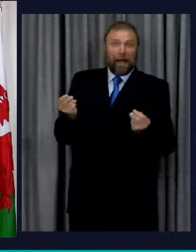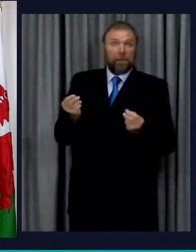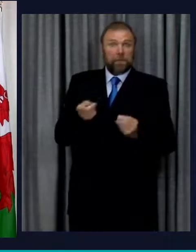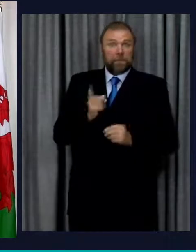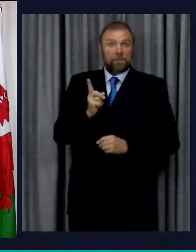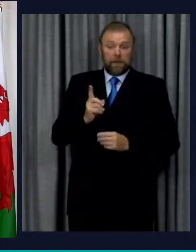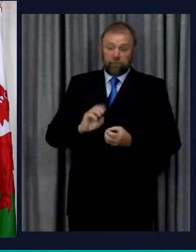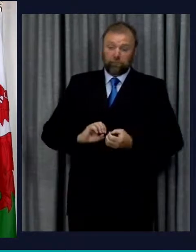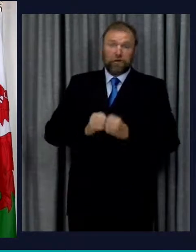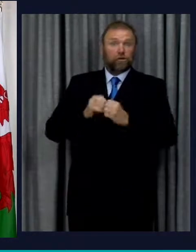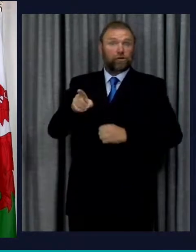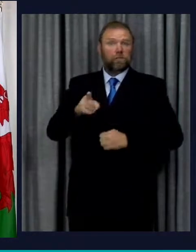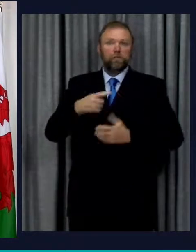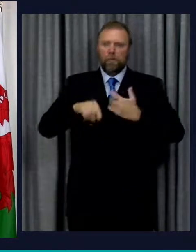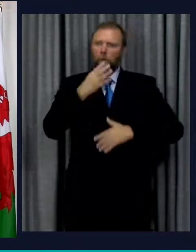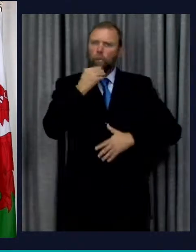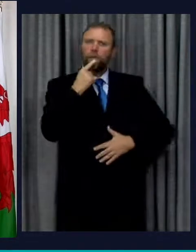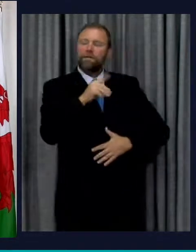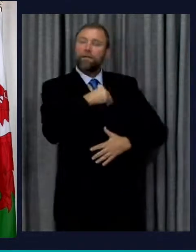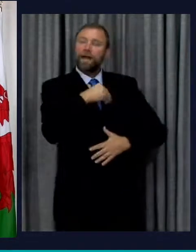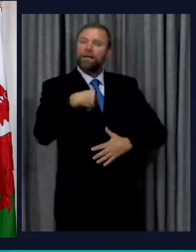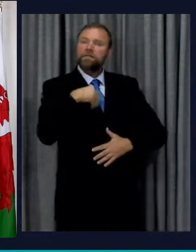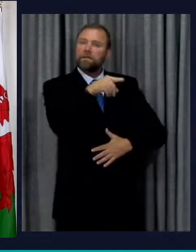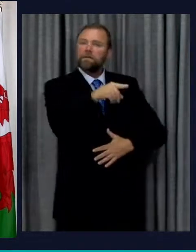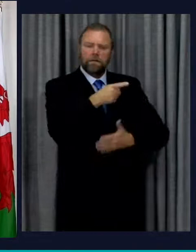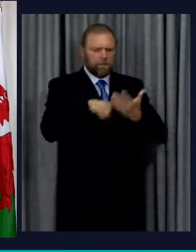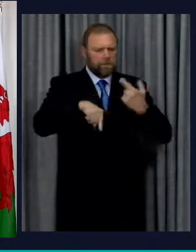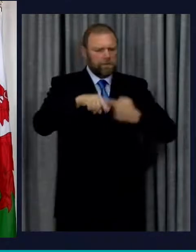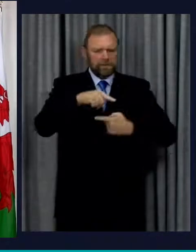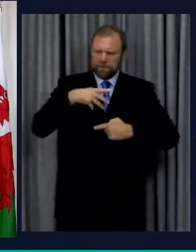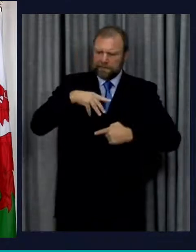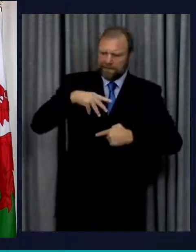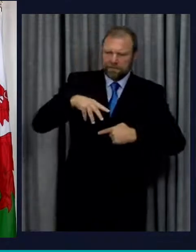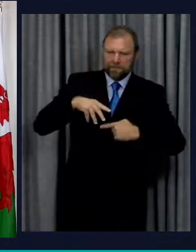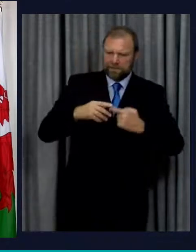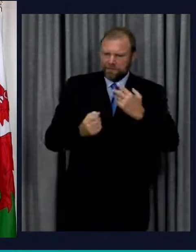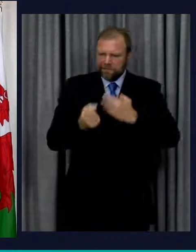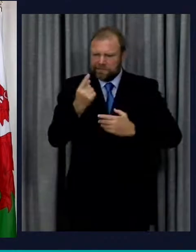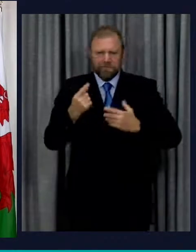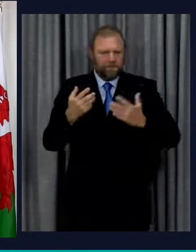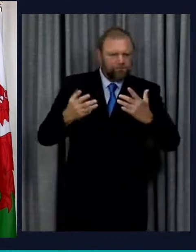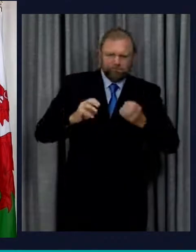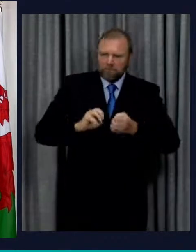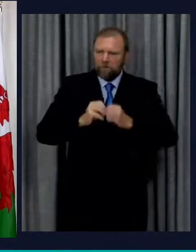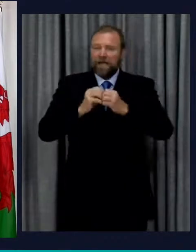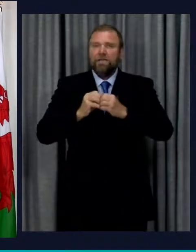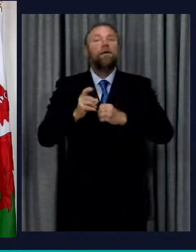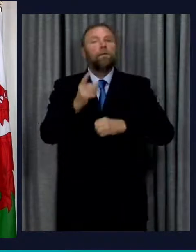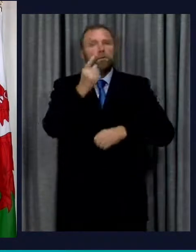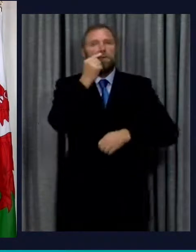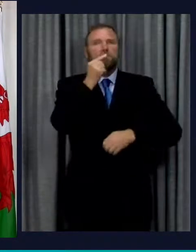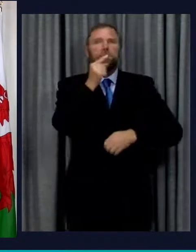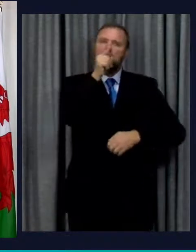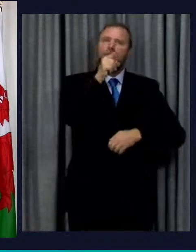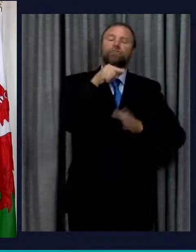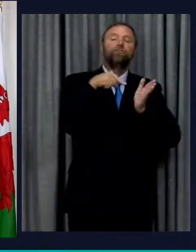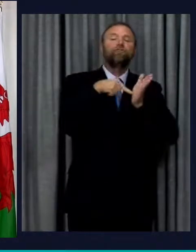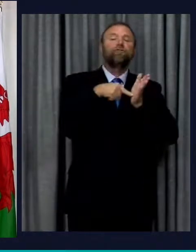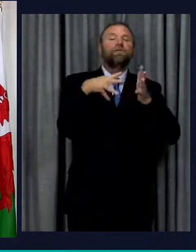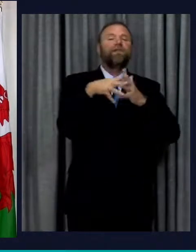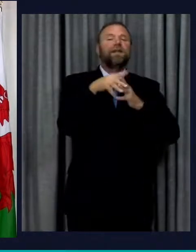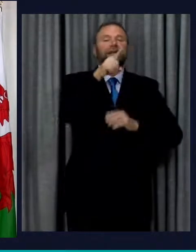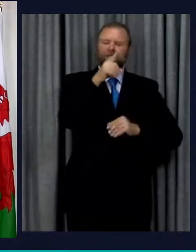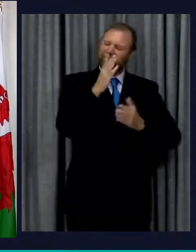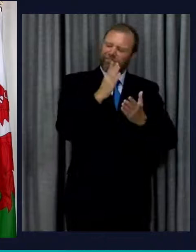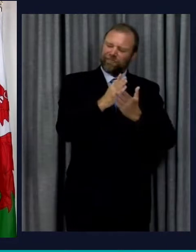need to have an alternative place to produce that. And there's an opportunity to do that in the UK where Trawsfynydd is the ideal site. Now,